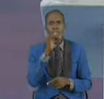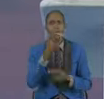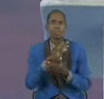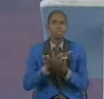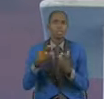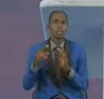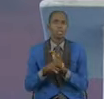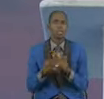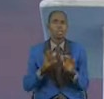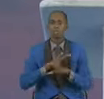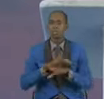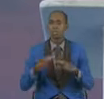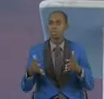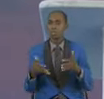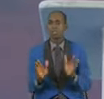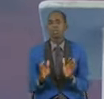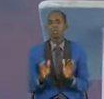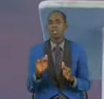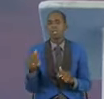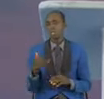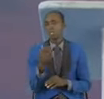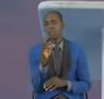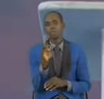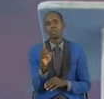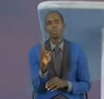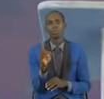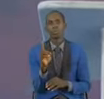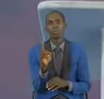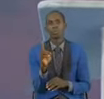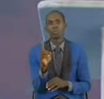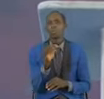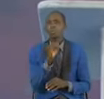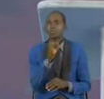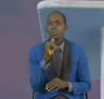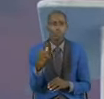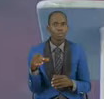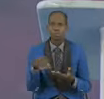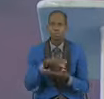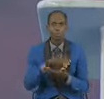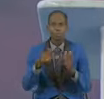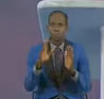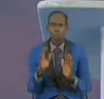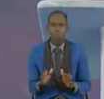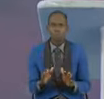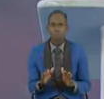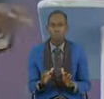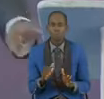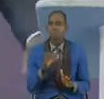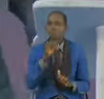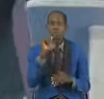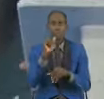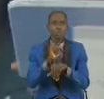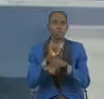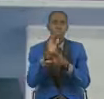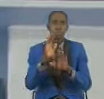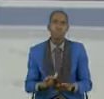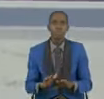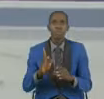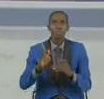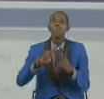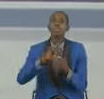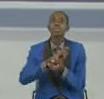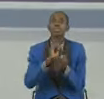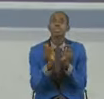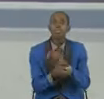allow anyone, not choir, not worker, to change the